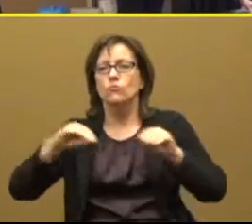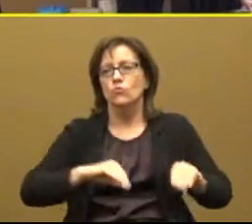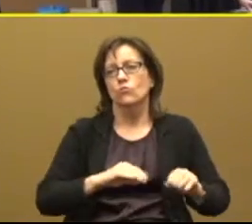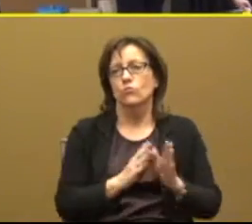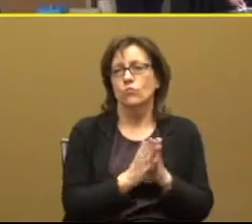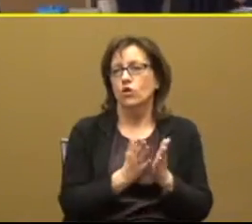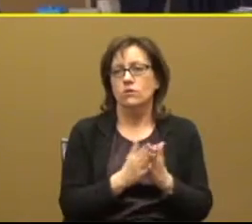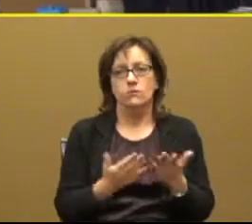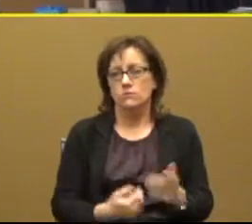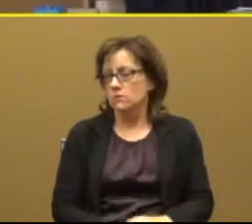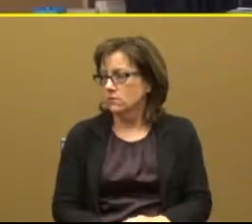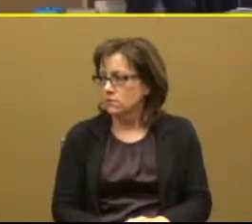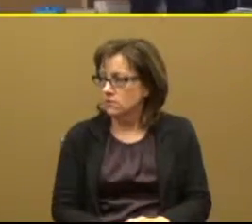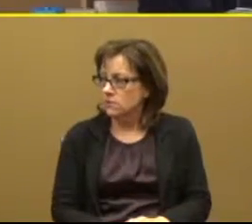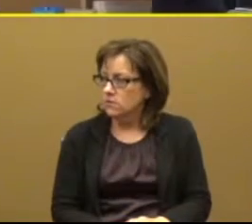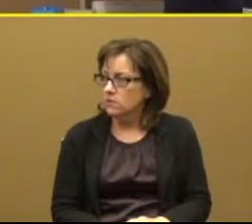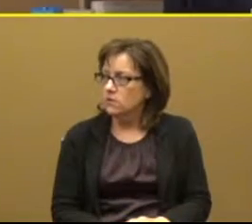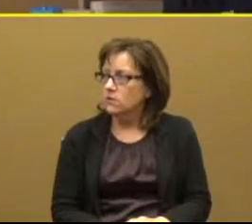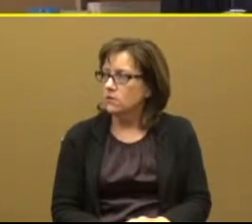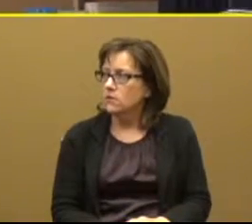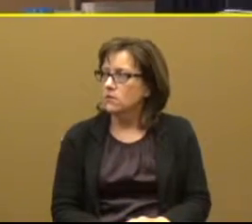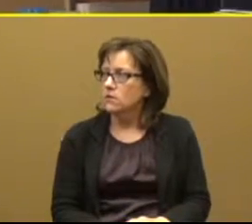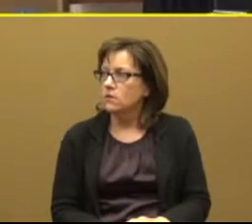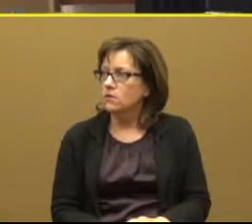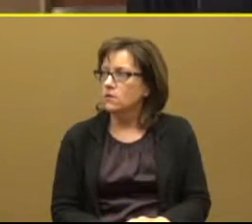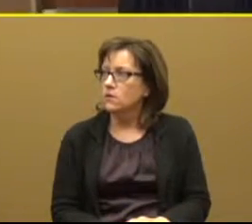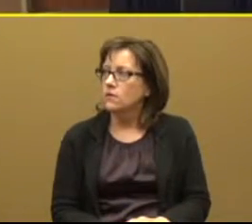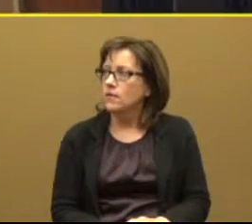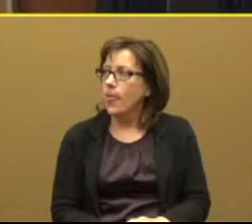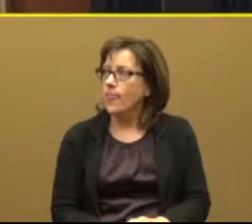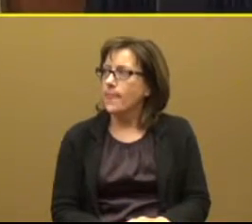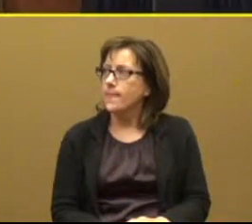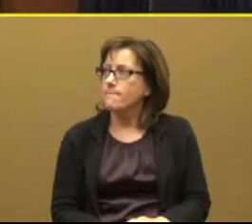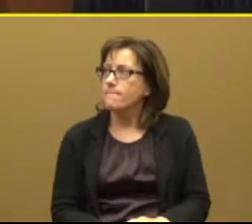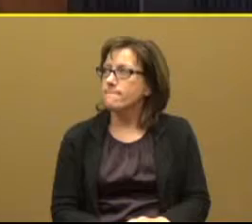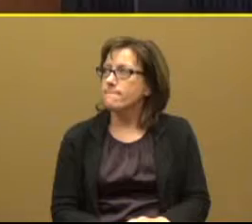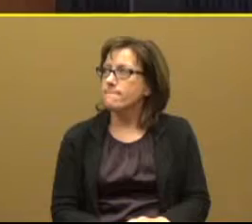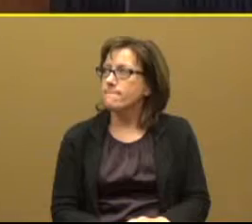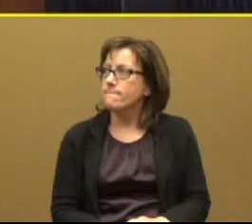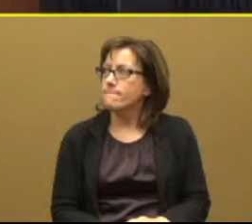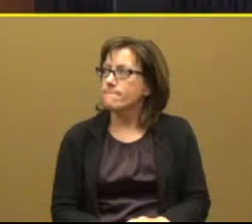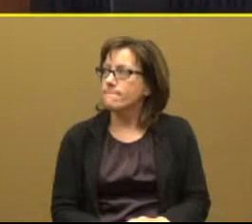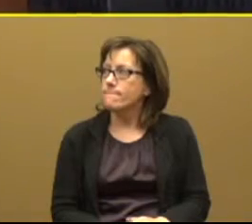going to the book and she's moving to me for this step.